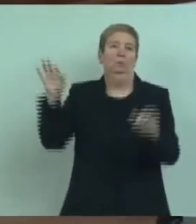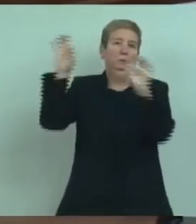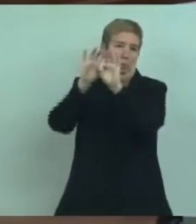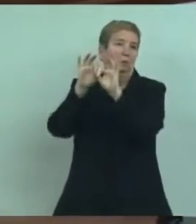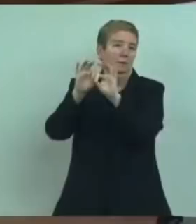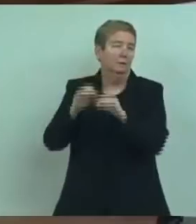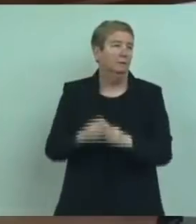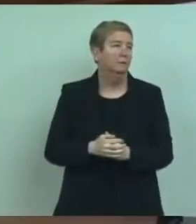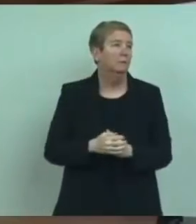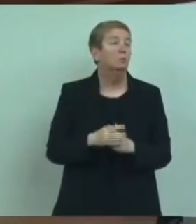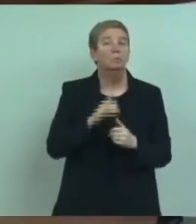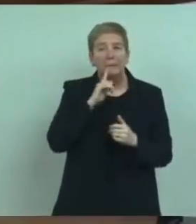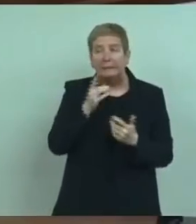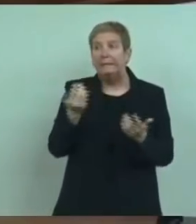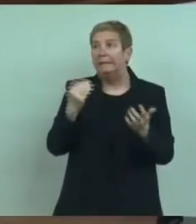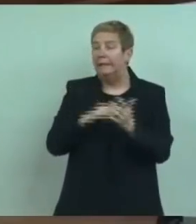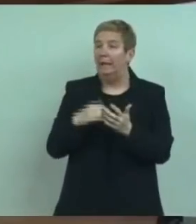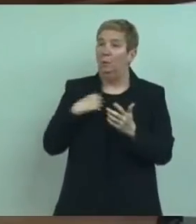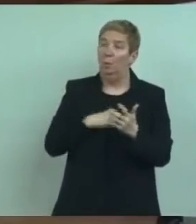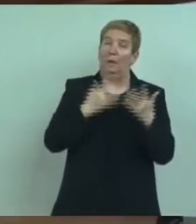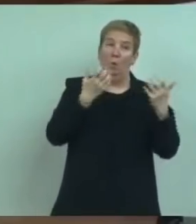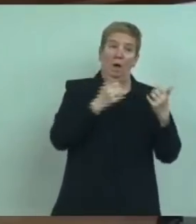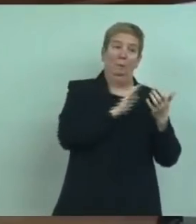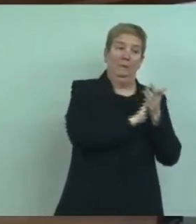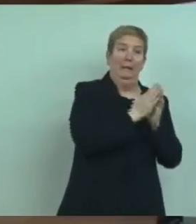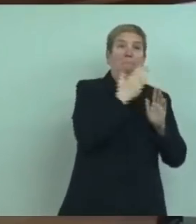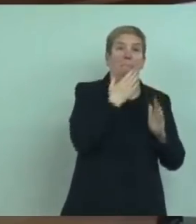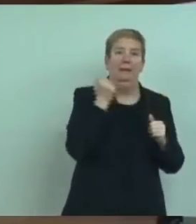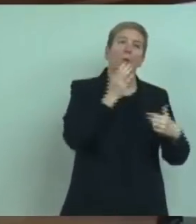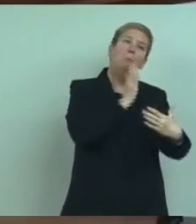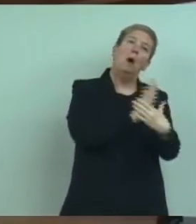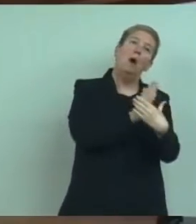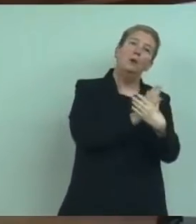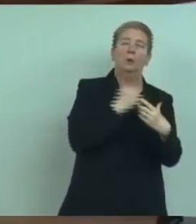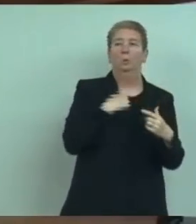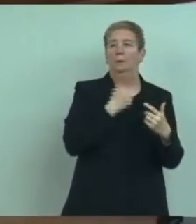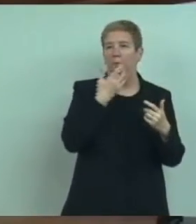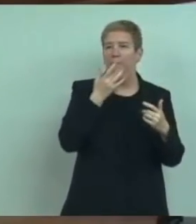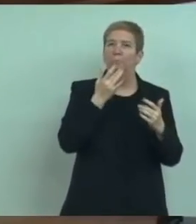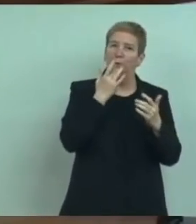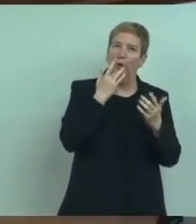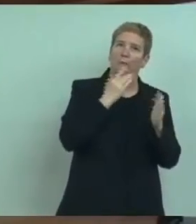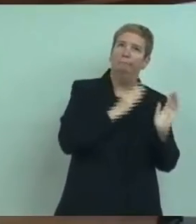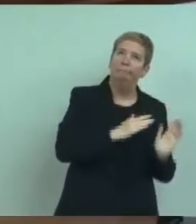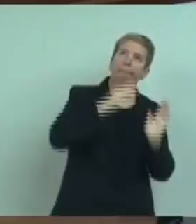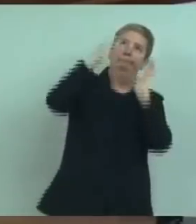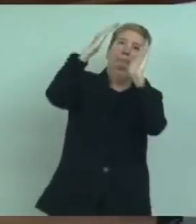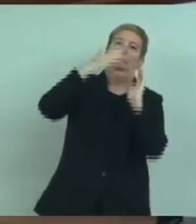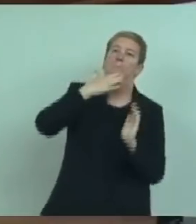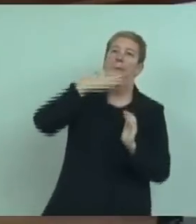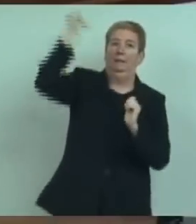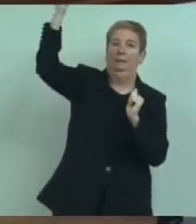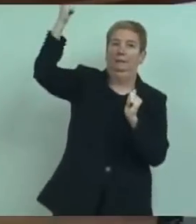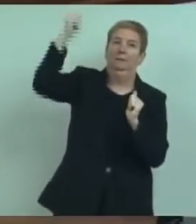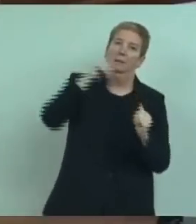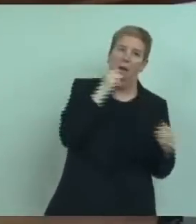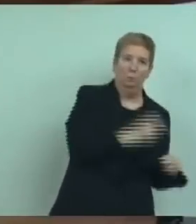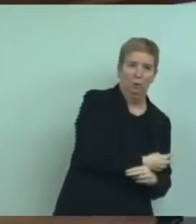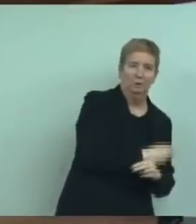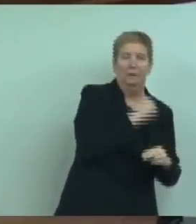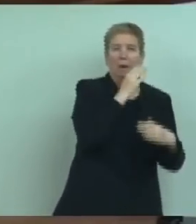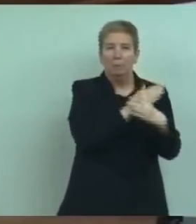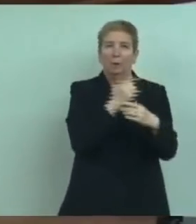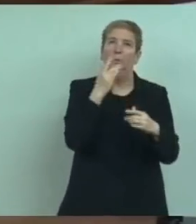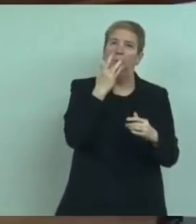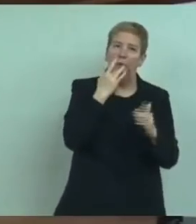And we really do want to move from that moderate scenario to the high scenario to enable our delivery system, and actually every single New